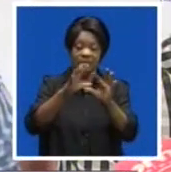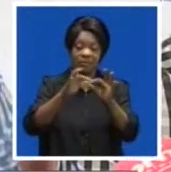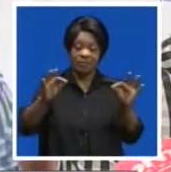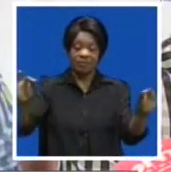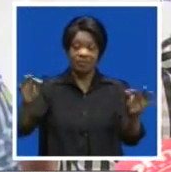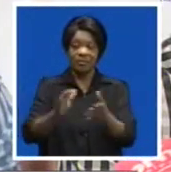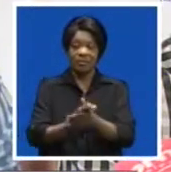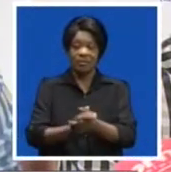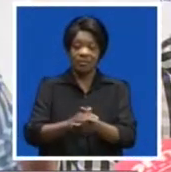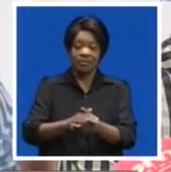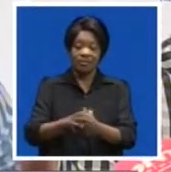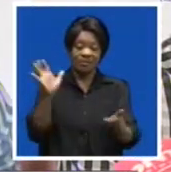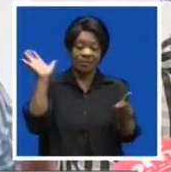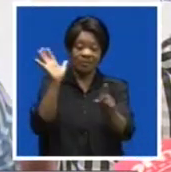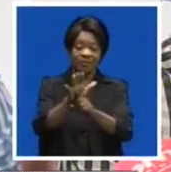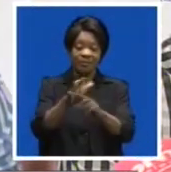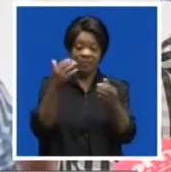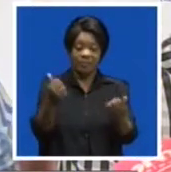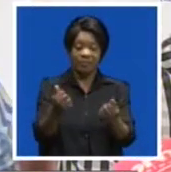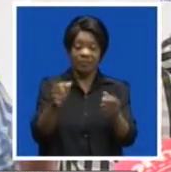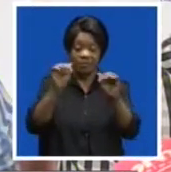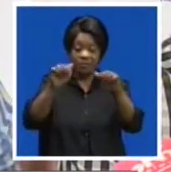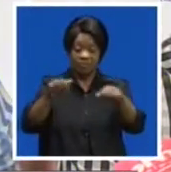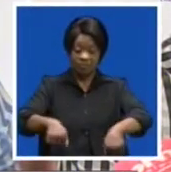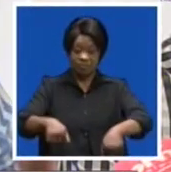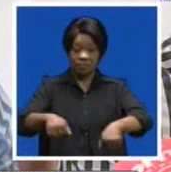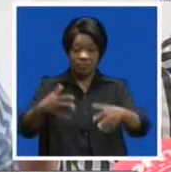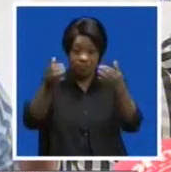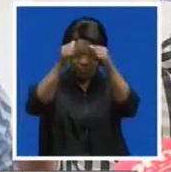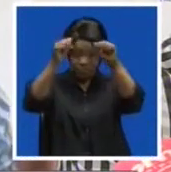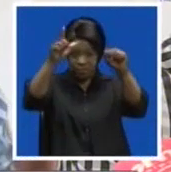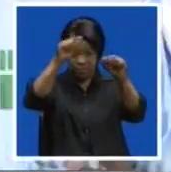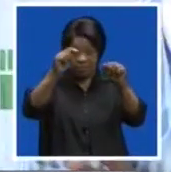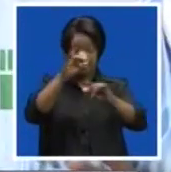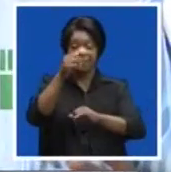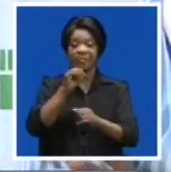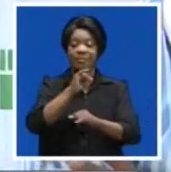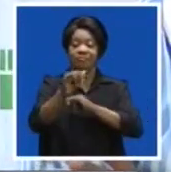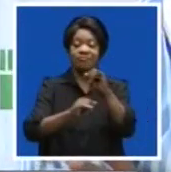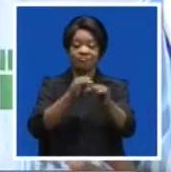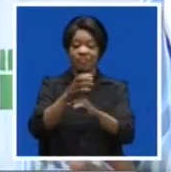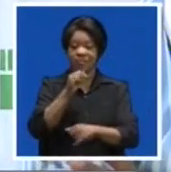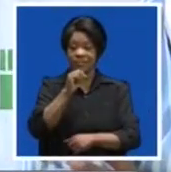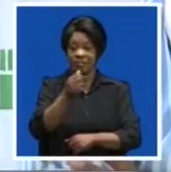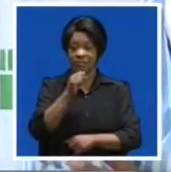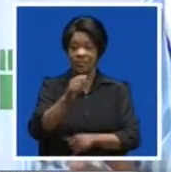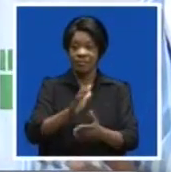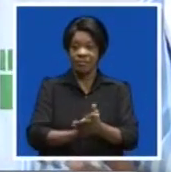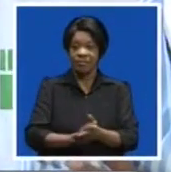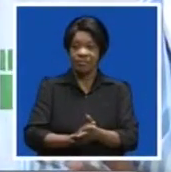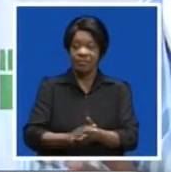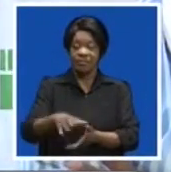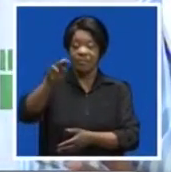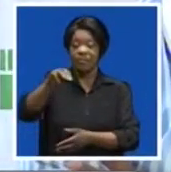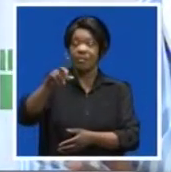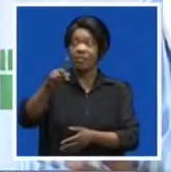aimed at attacking the credibility of the president in the international media. So for all those members of parliament from